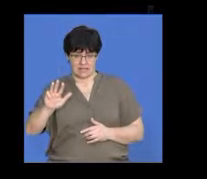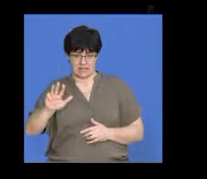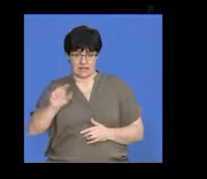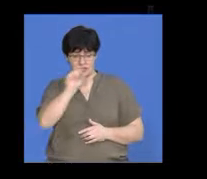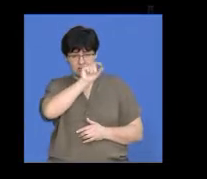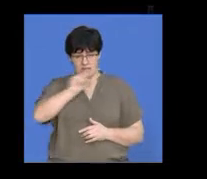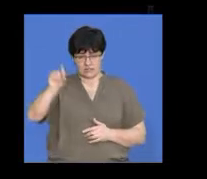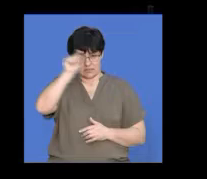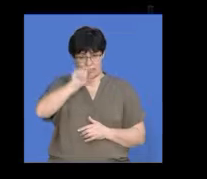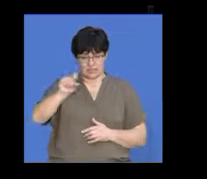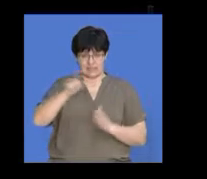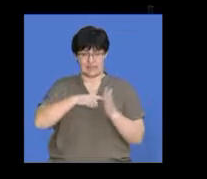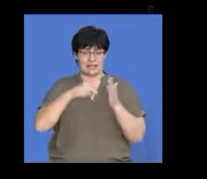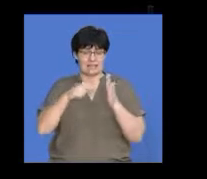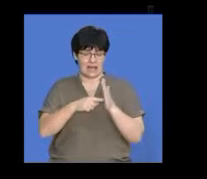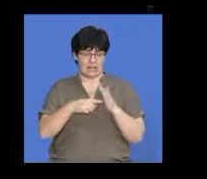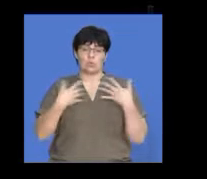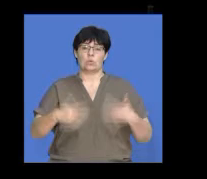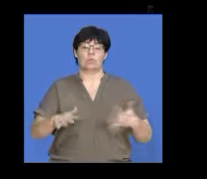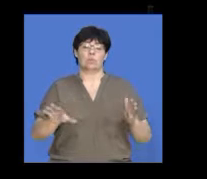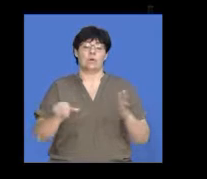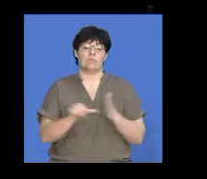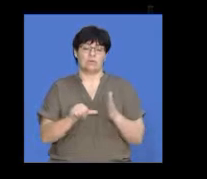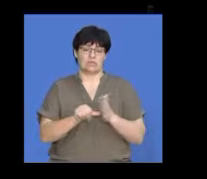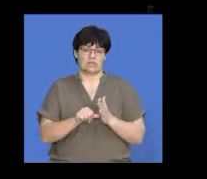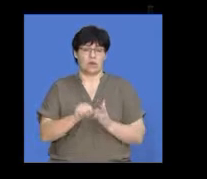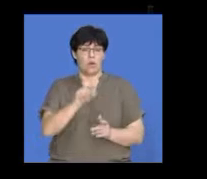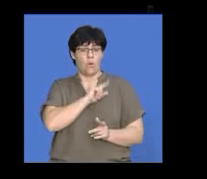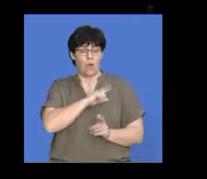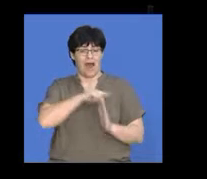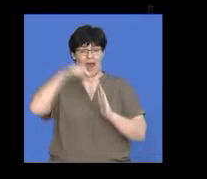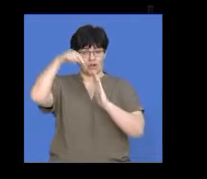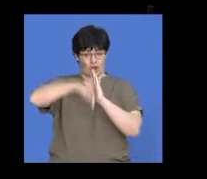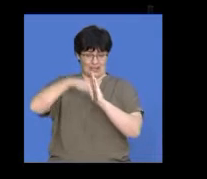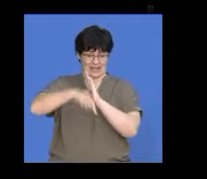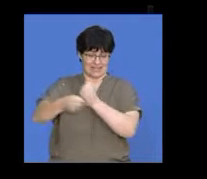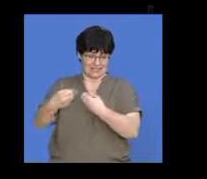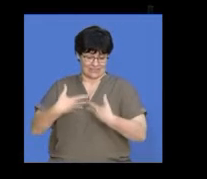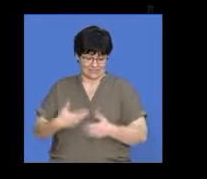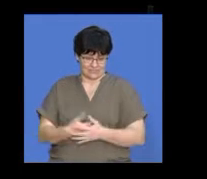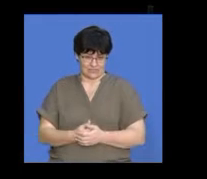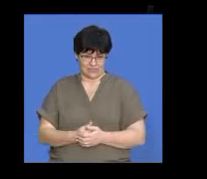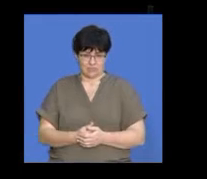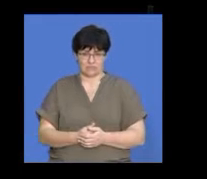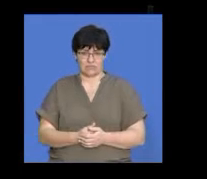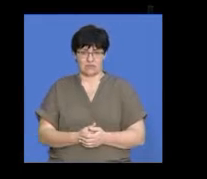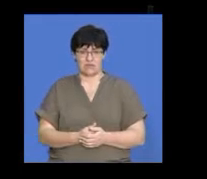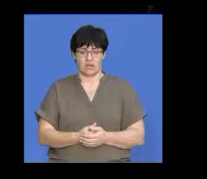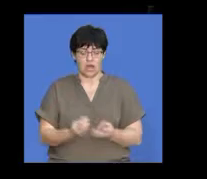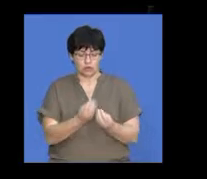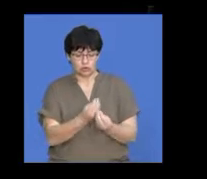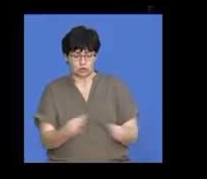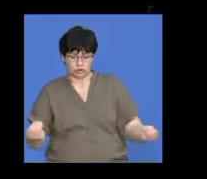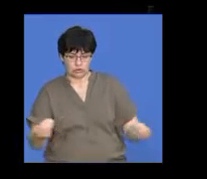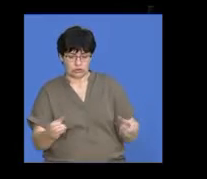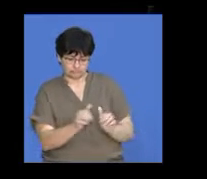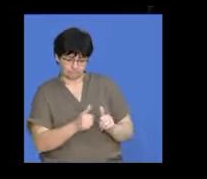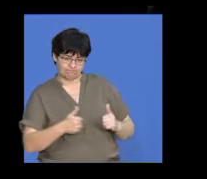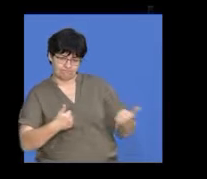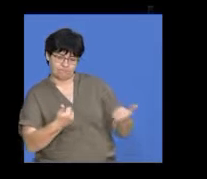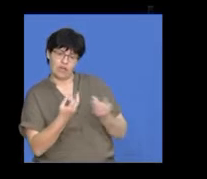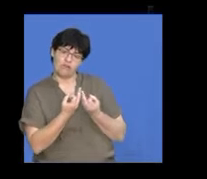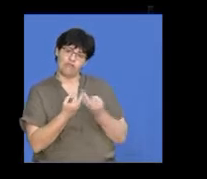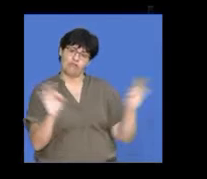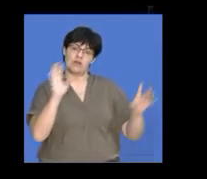or highlight the date. That is very important because it's giving you context. Okay, a group of children sat down to a free